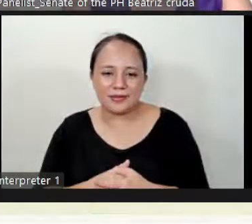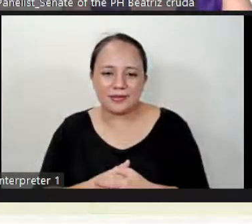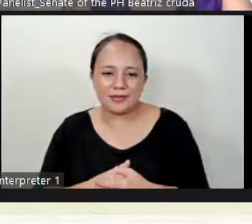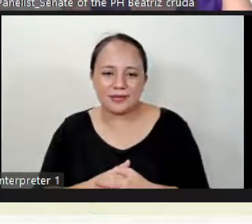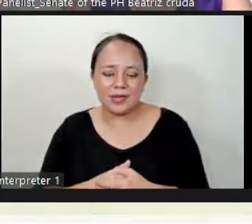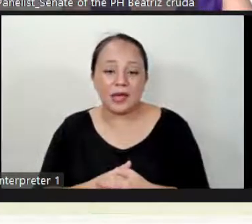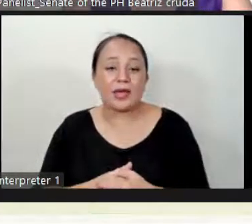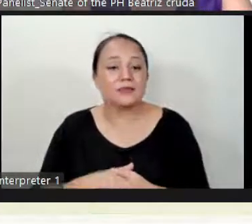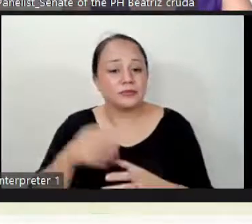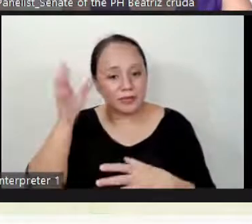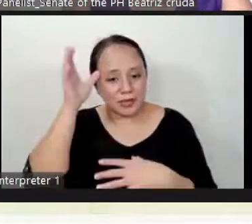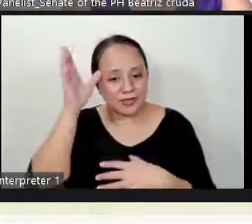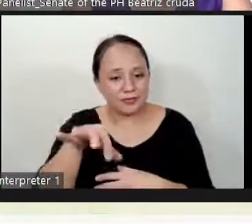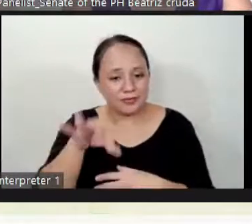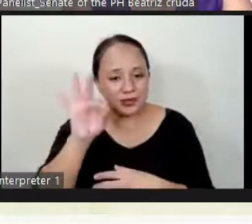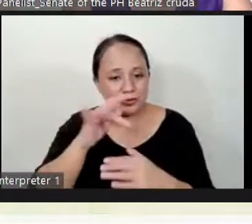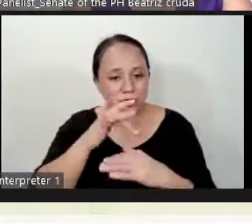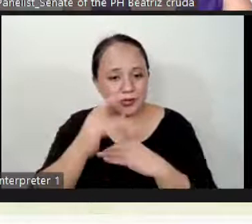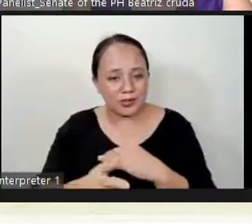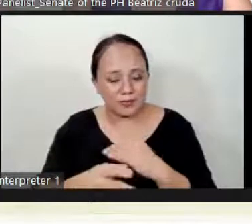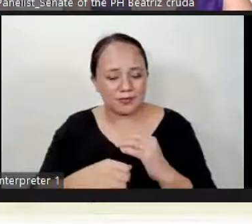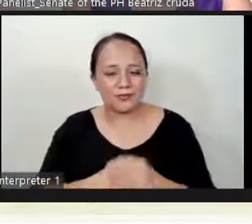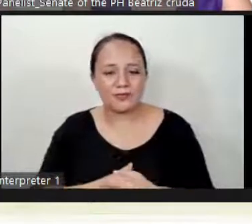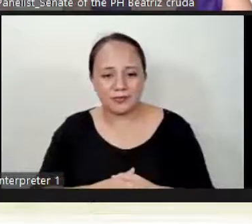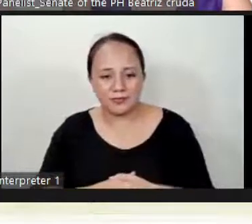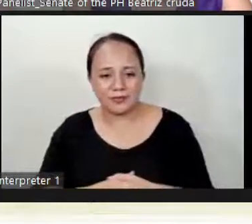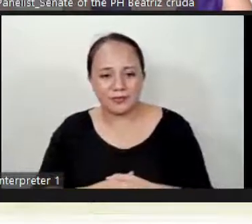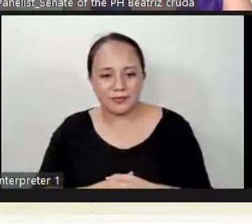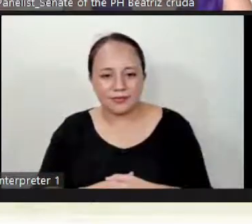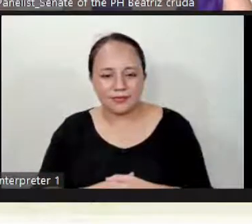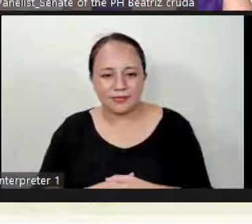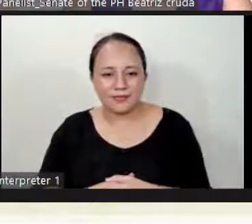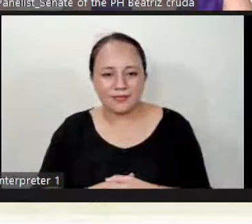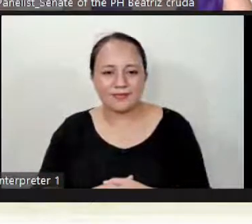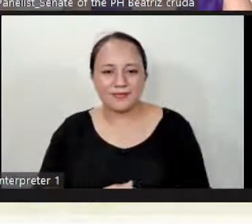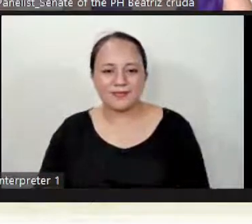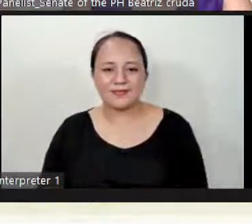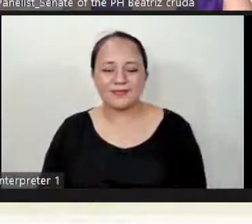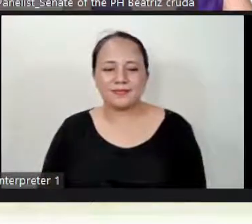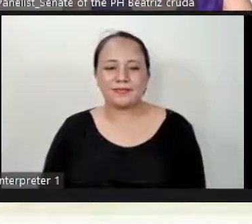for cancers. Now, aside from